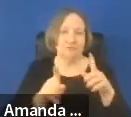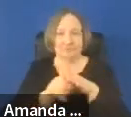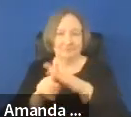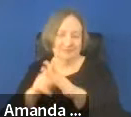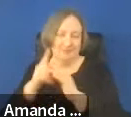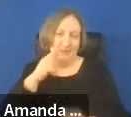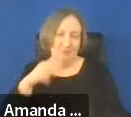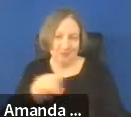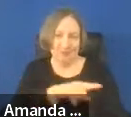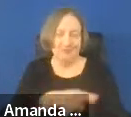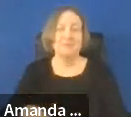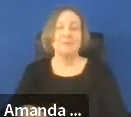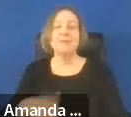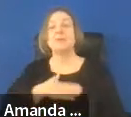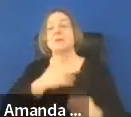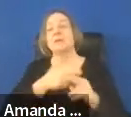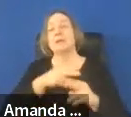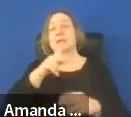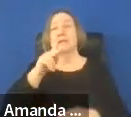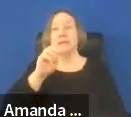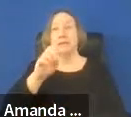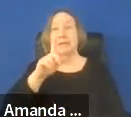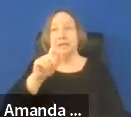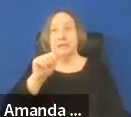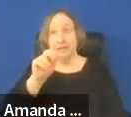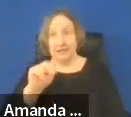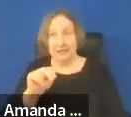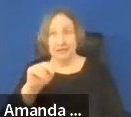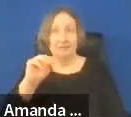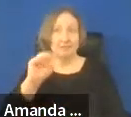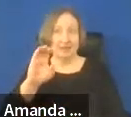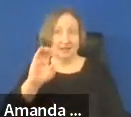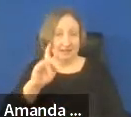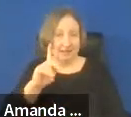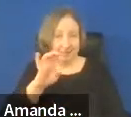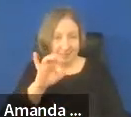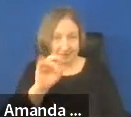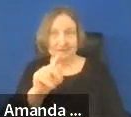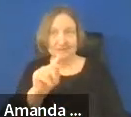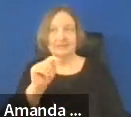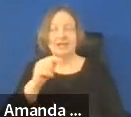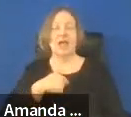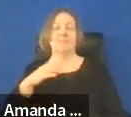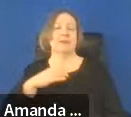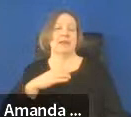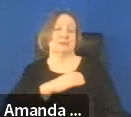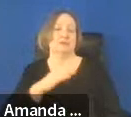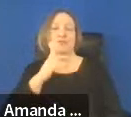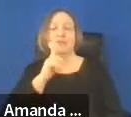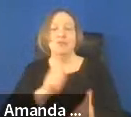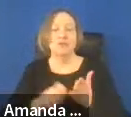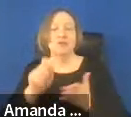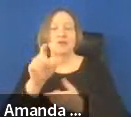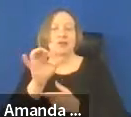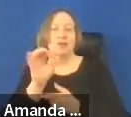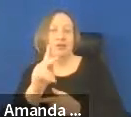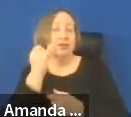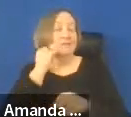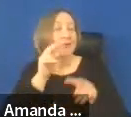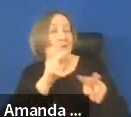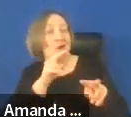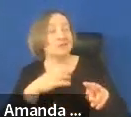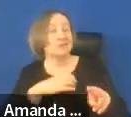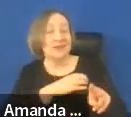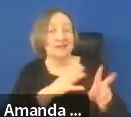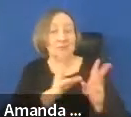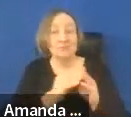for you. My name is Keelan McClymont, and I'm the Council Clerk. If you have ever watched a council meeting in the